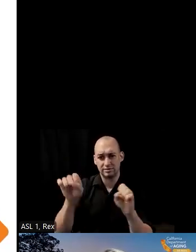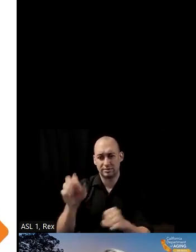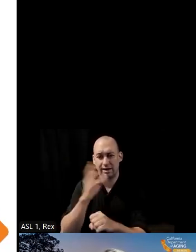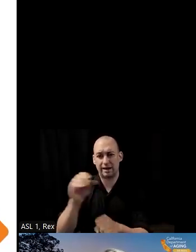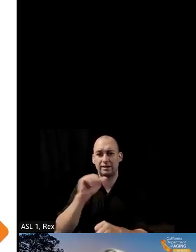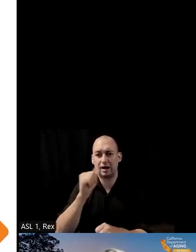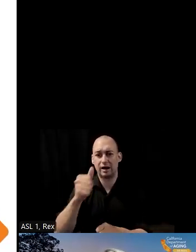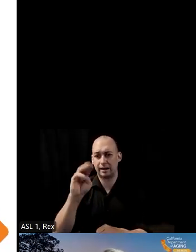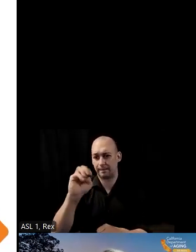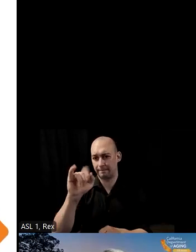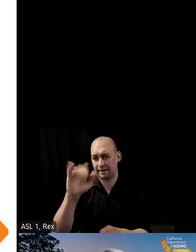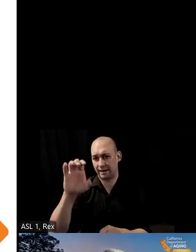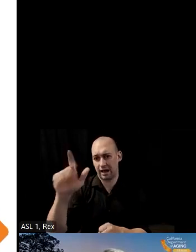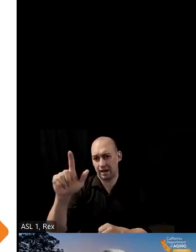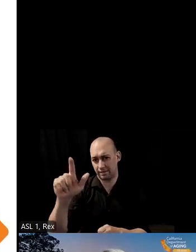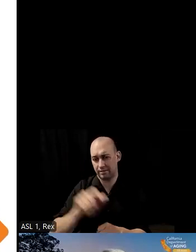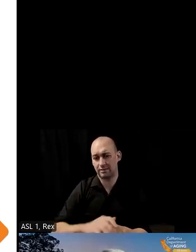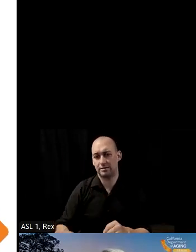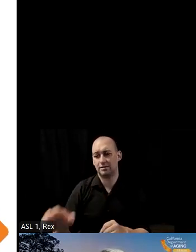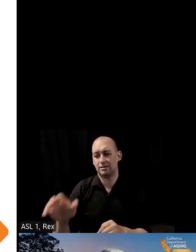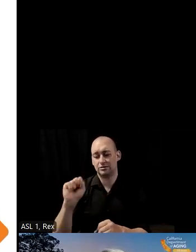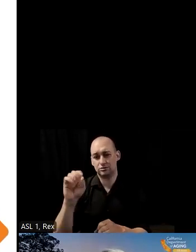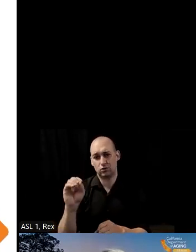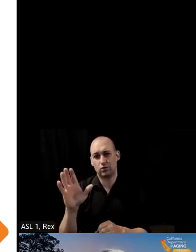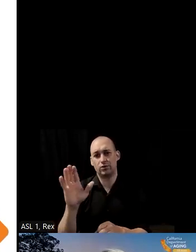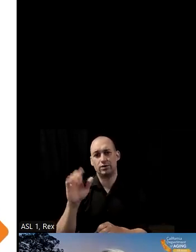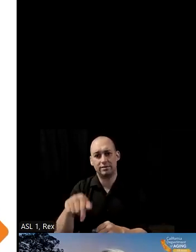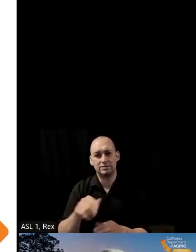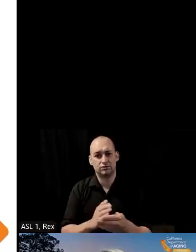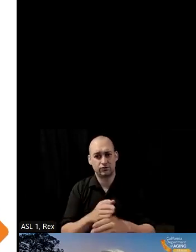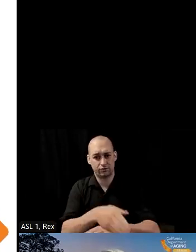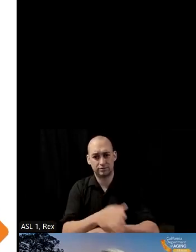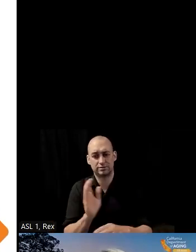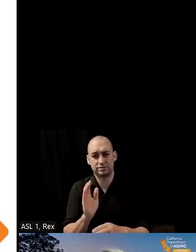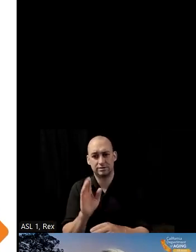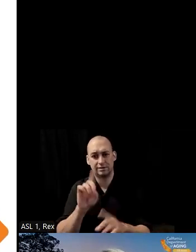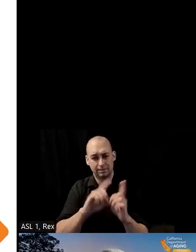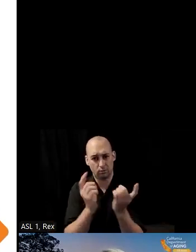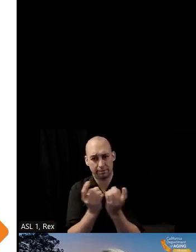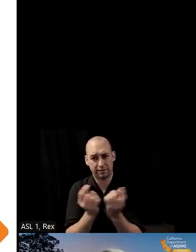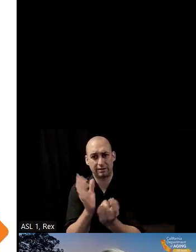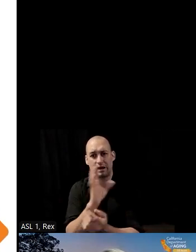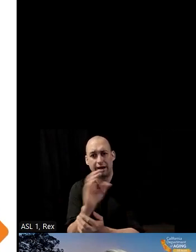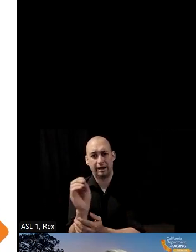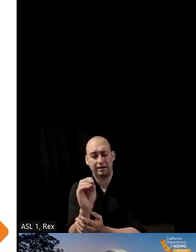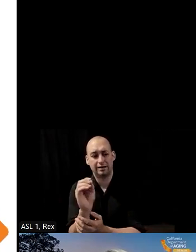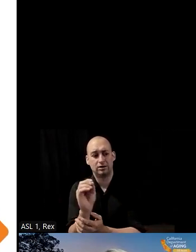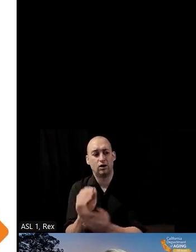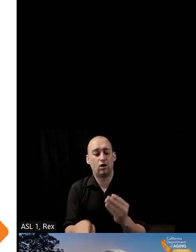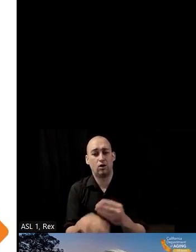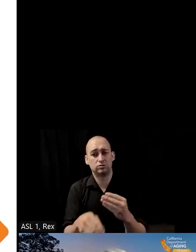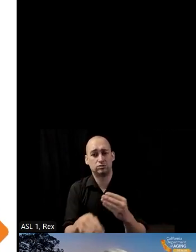non-Medi-Cal home and community-based services. So this crosses departments, and it also